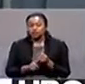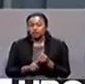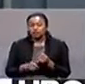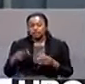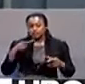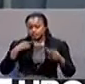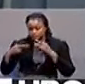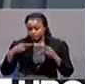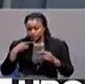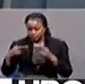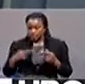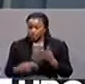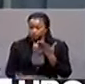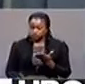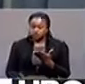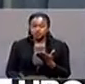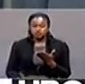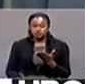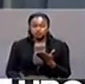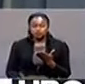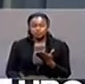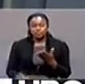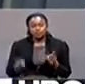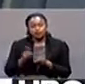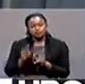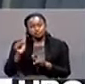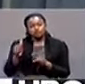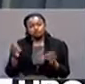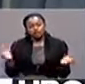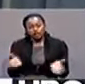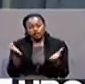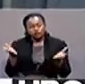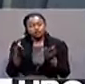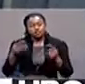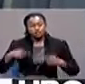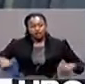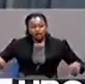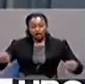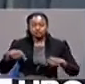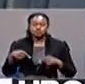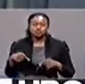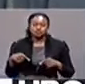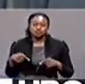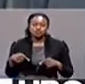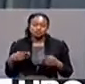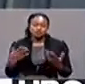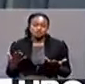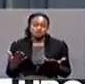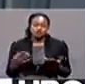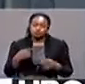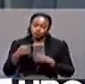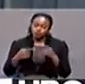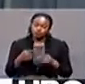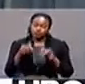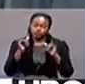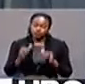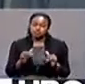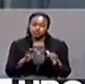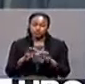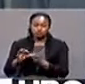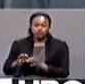dinner, he encouraged us to remain